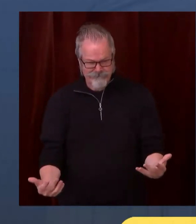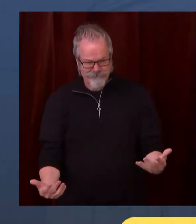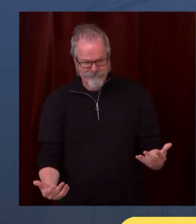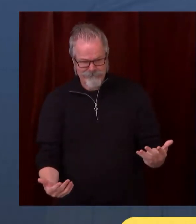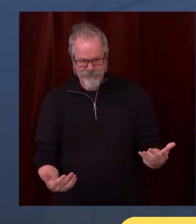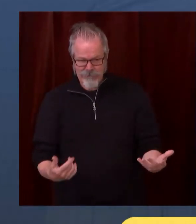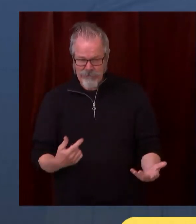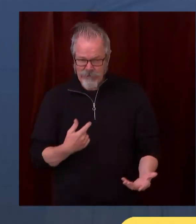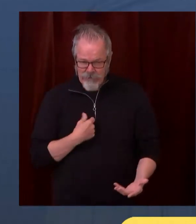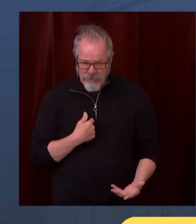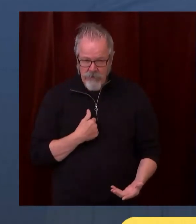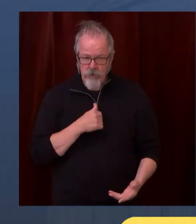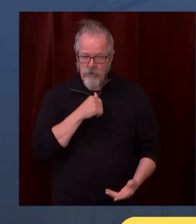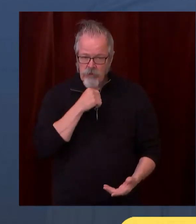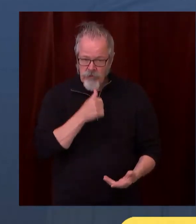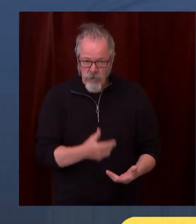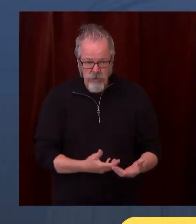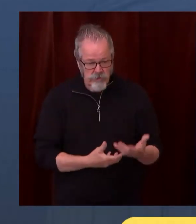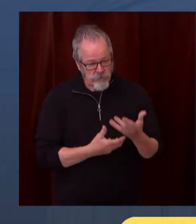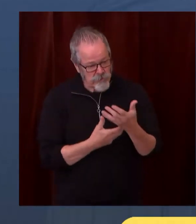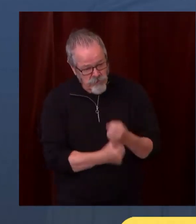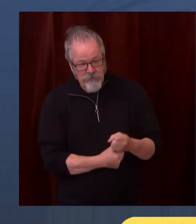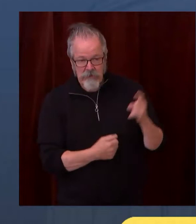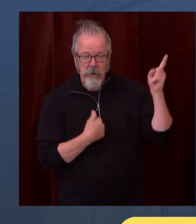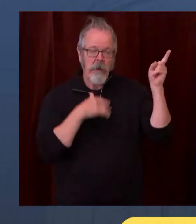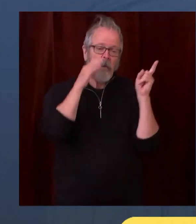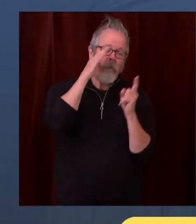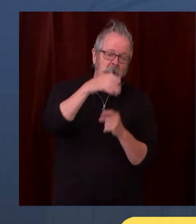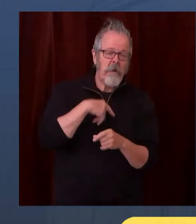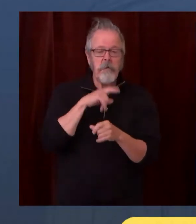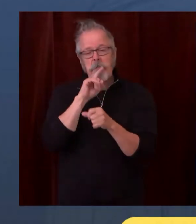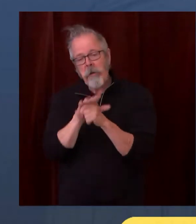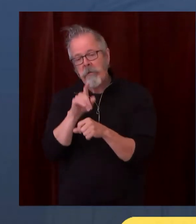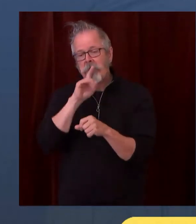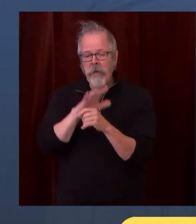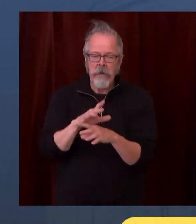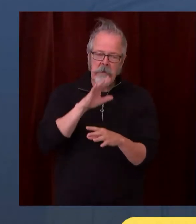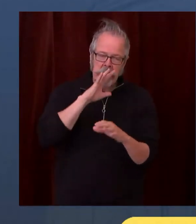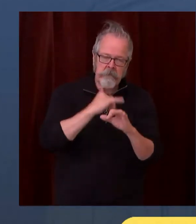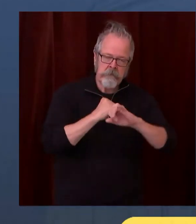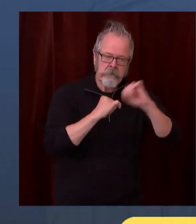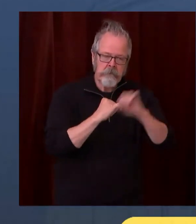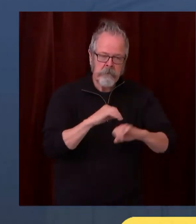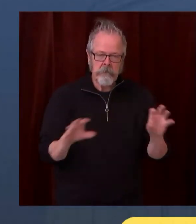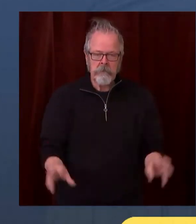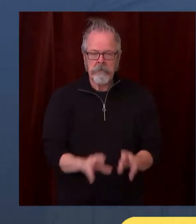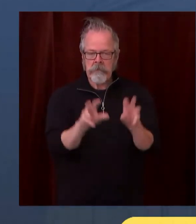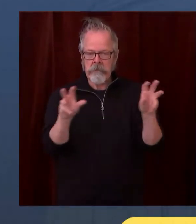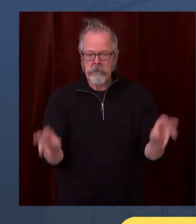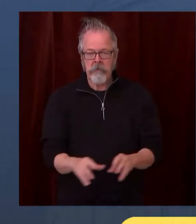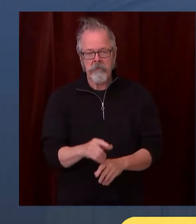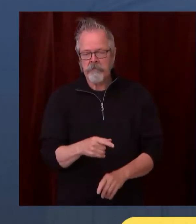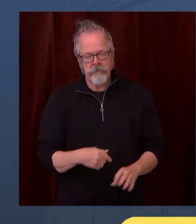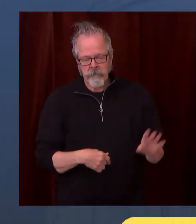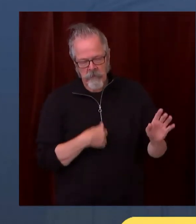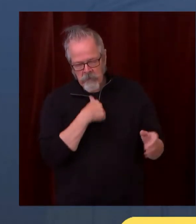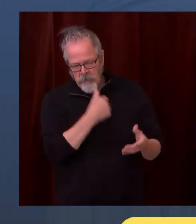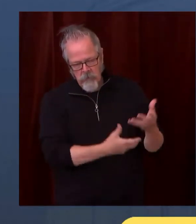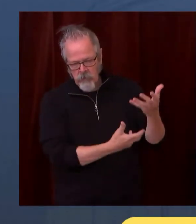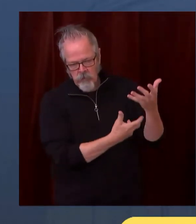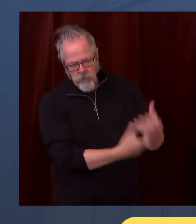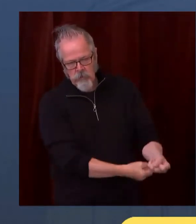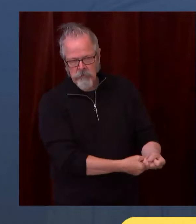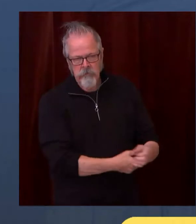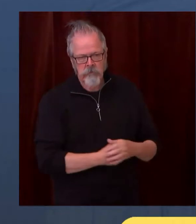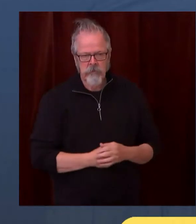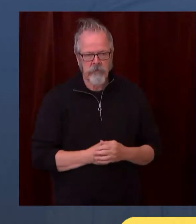them to fix these machines. And until we get that, we will be appropriately skeptical. Joe, would you like